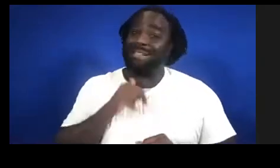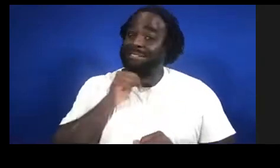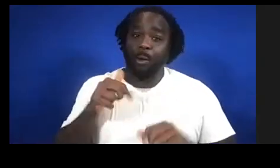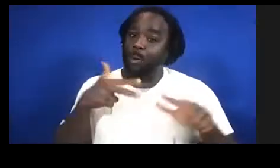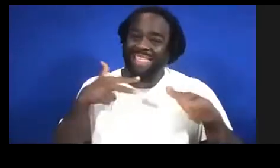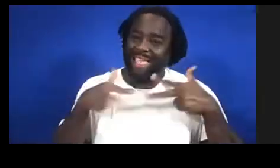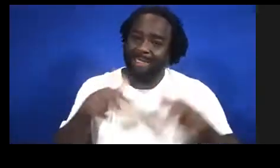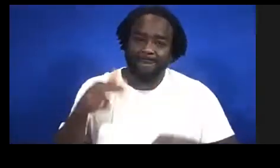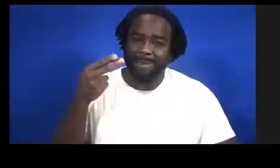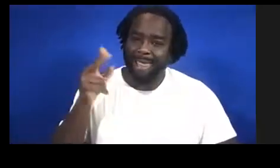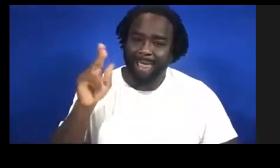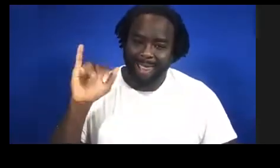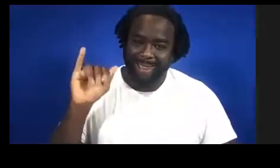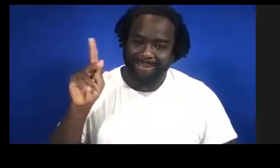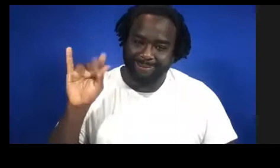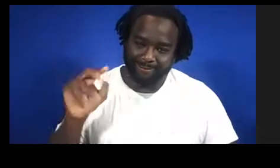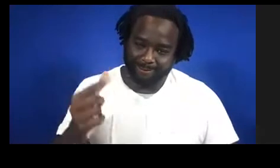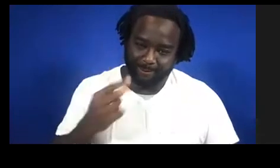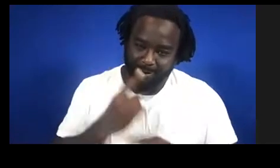we black folks,